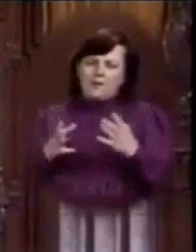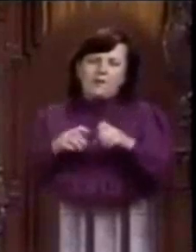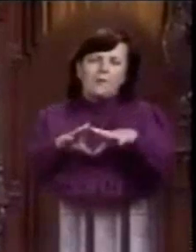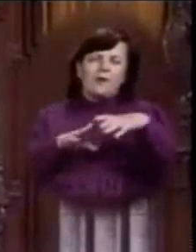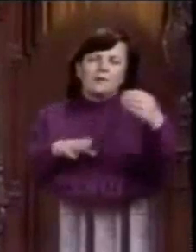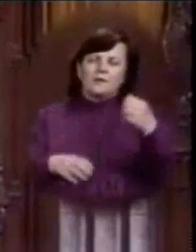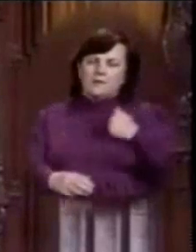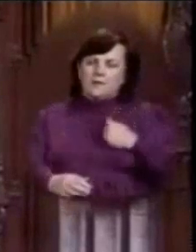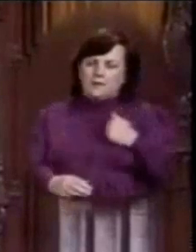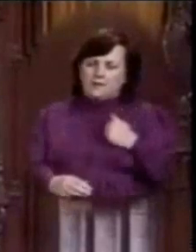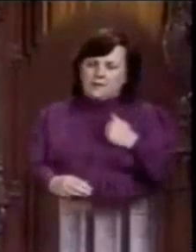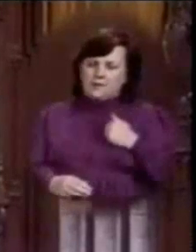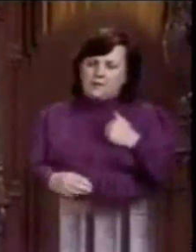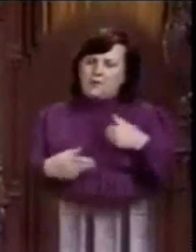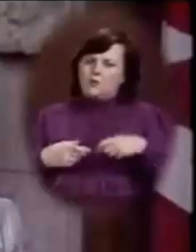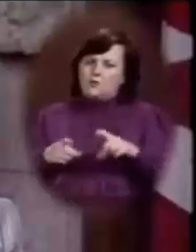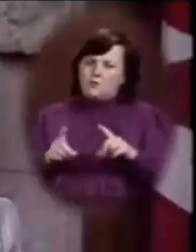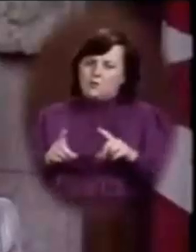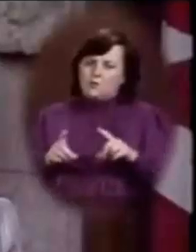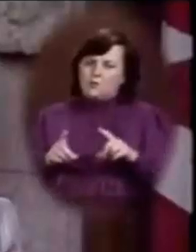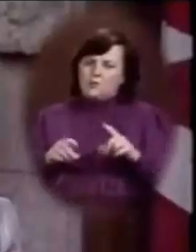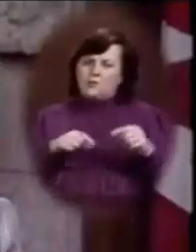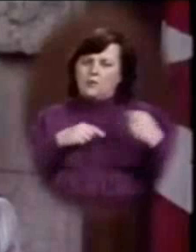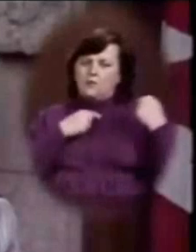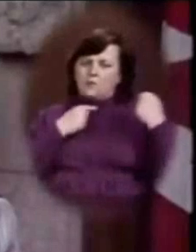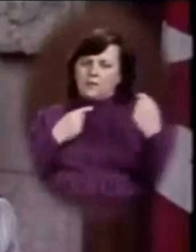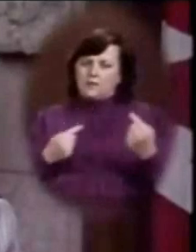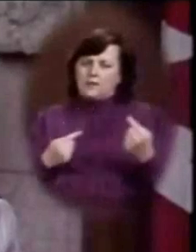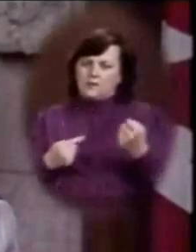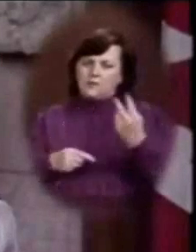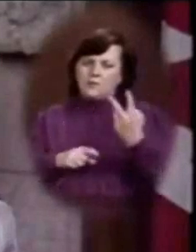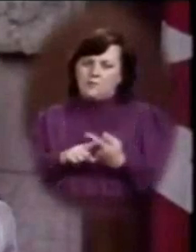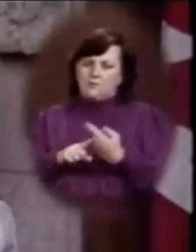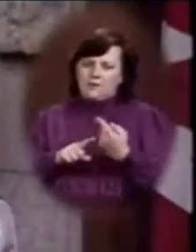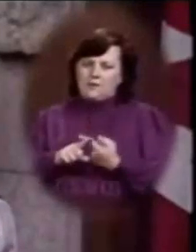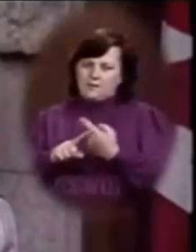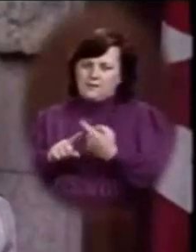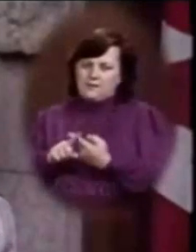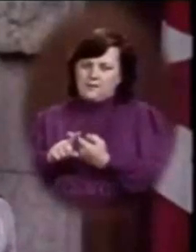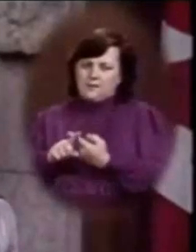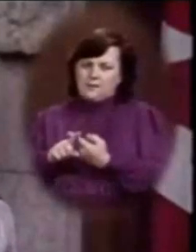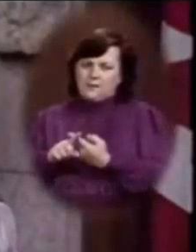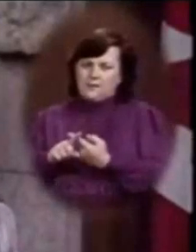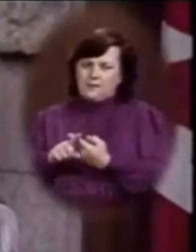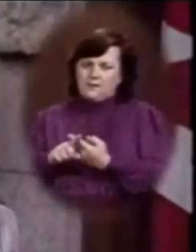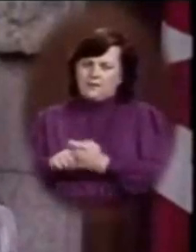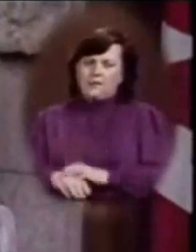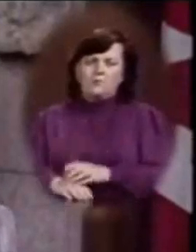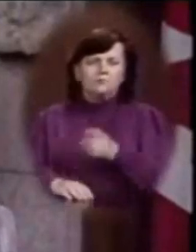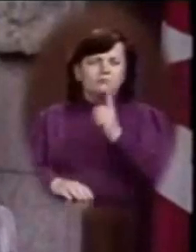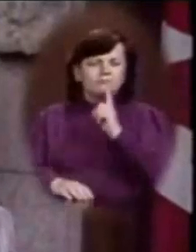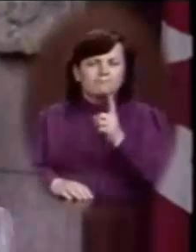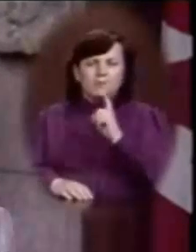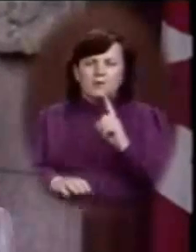abroad during the past 12 months. It has been indeed